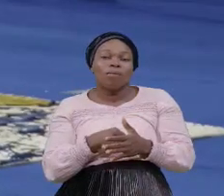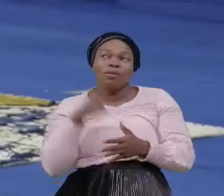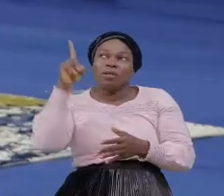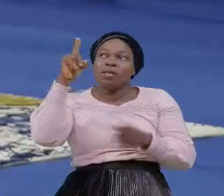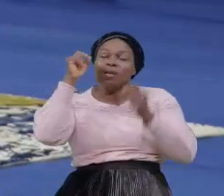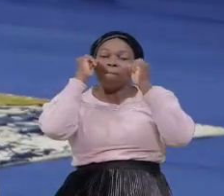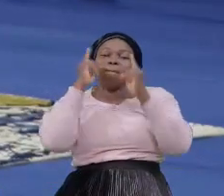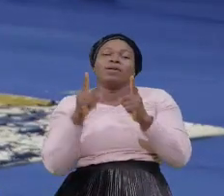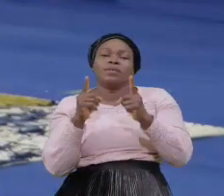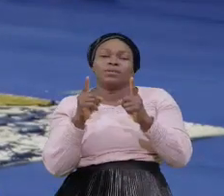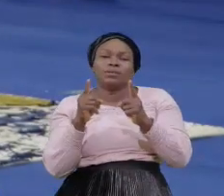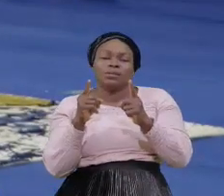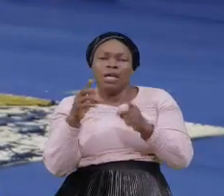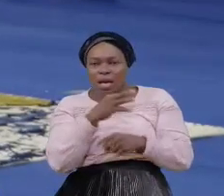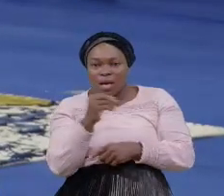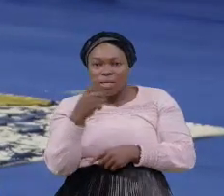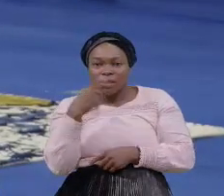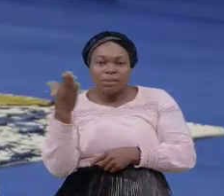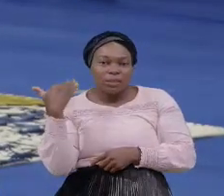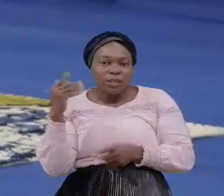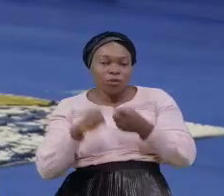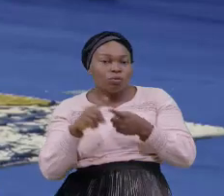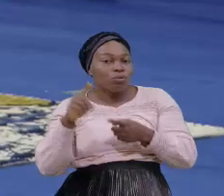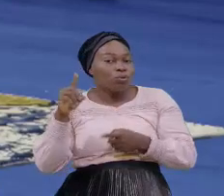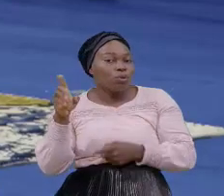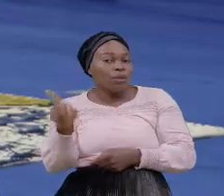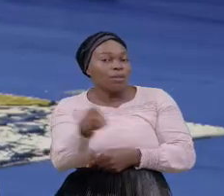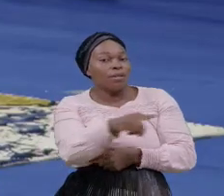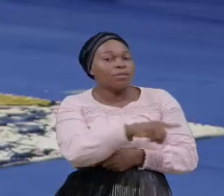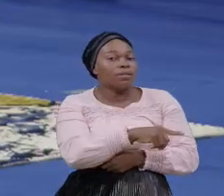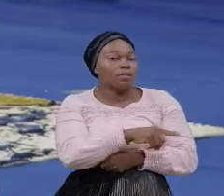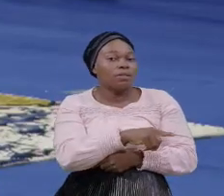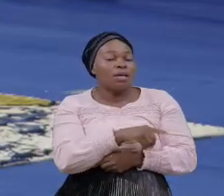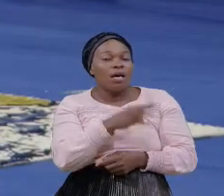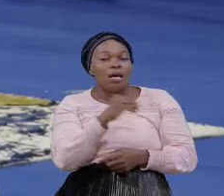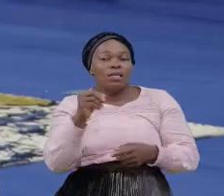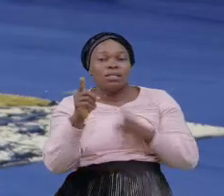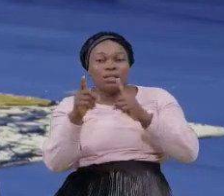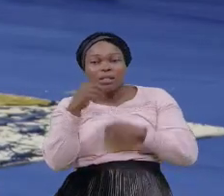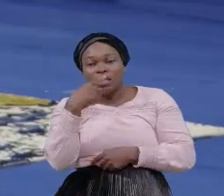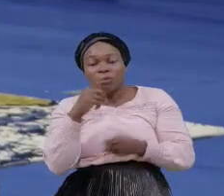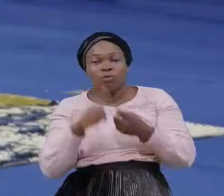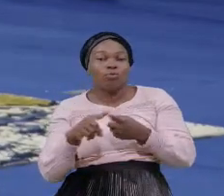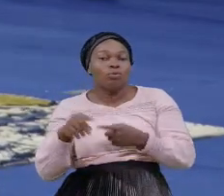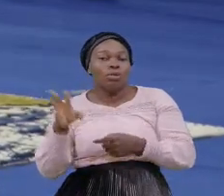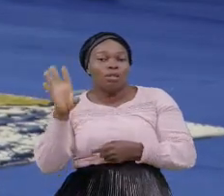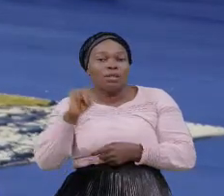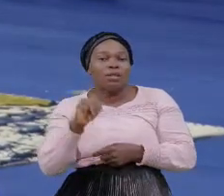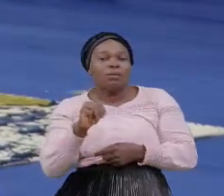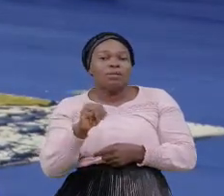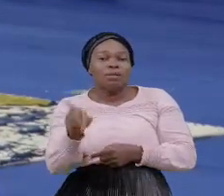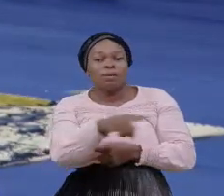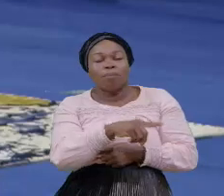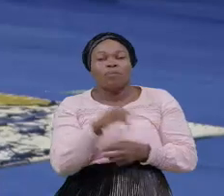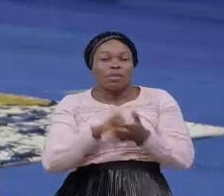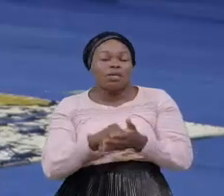he said unto them, he says to them that followed, verily I say unto